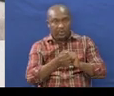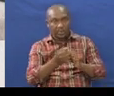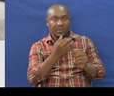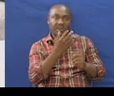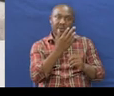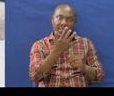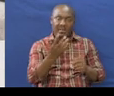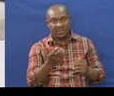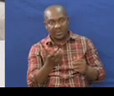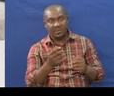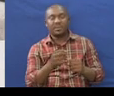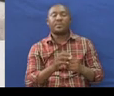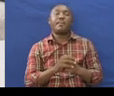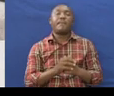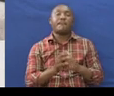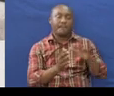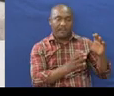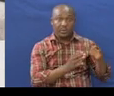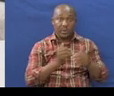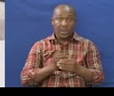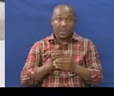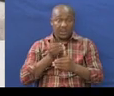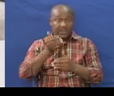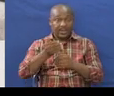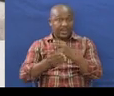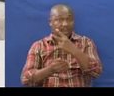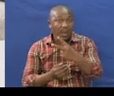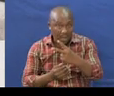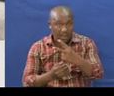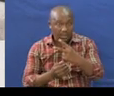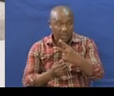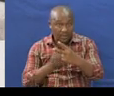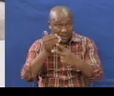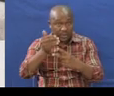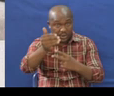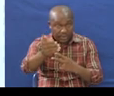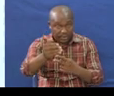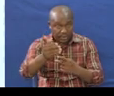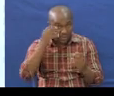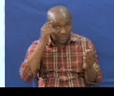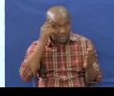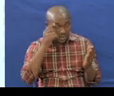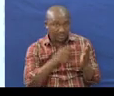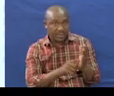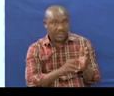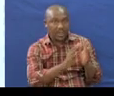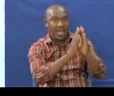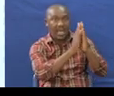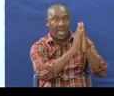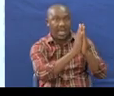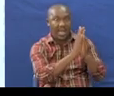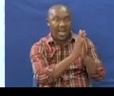title. Now, second stage in conducting research is literature review.